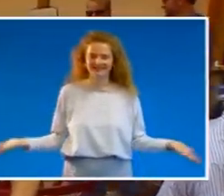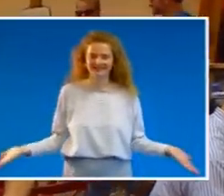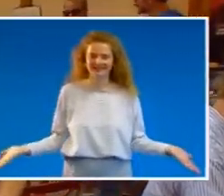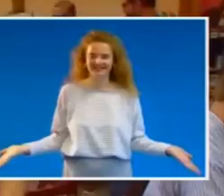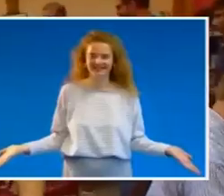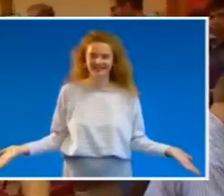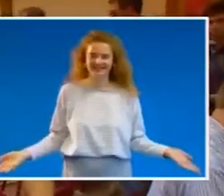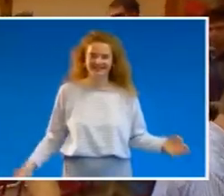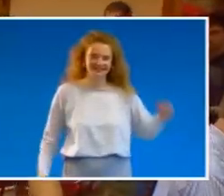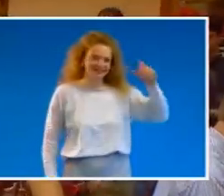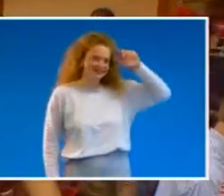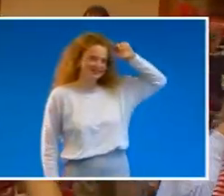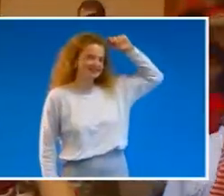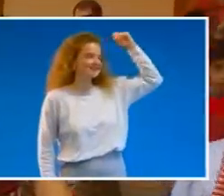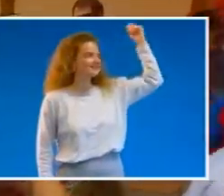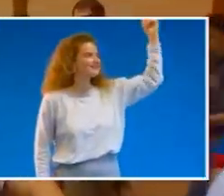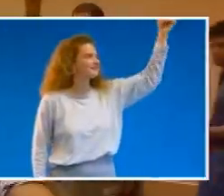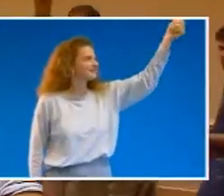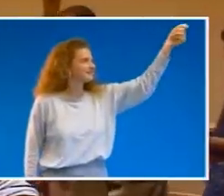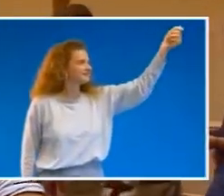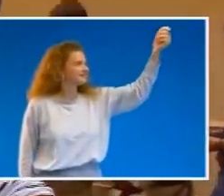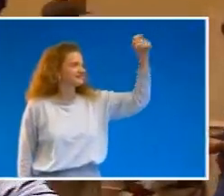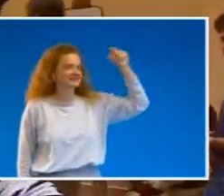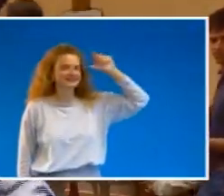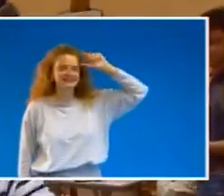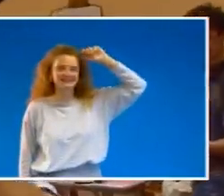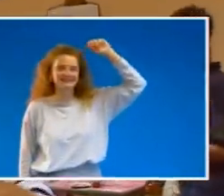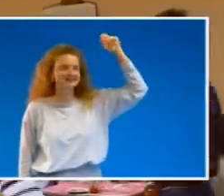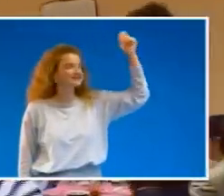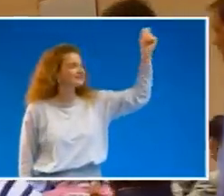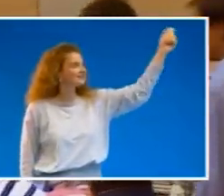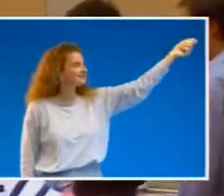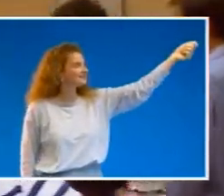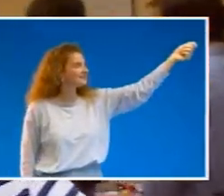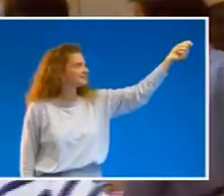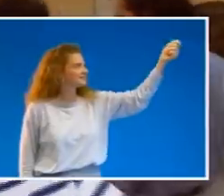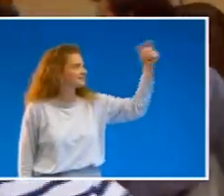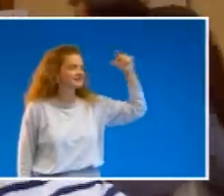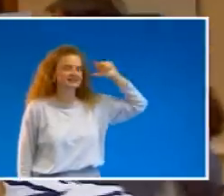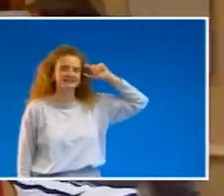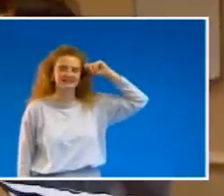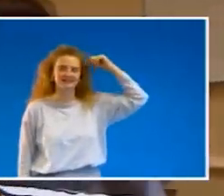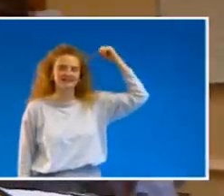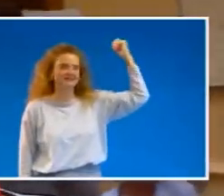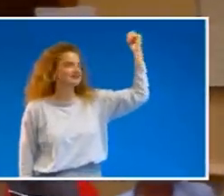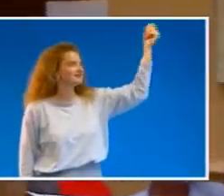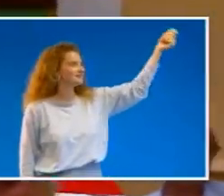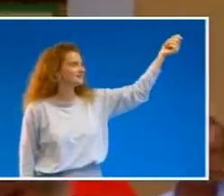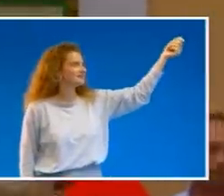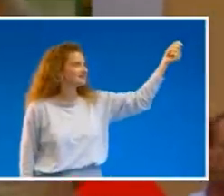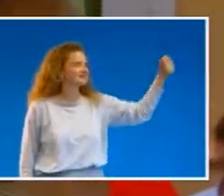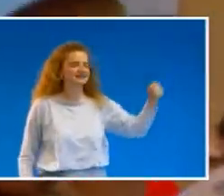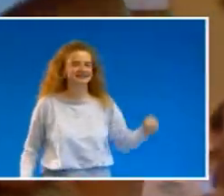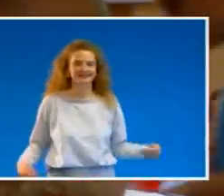that he was here. He hung his hat upon a peg. He hung his hat upon a peg. He hung his hat